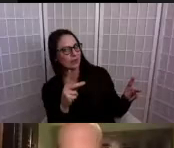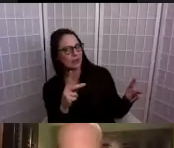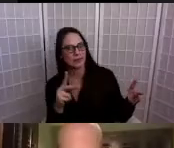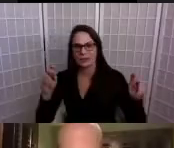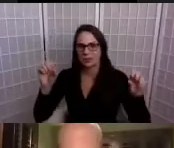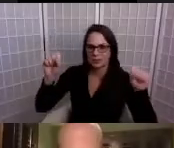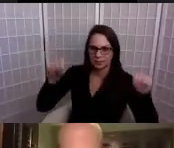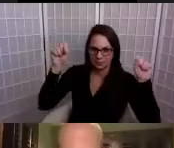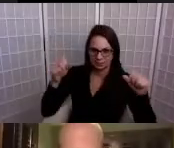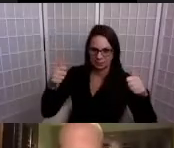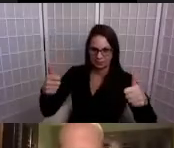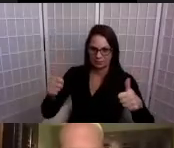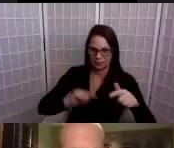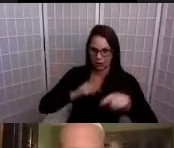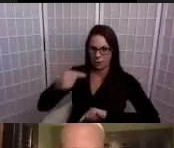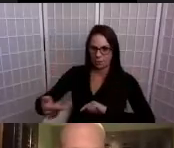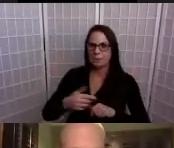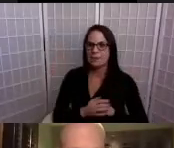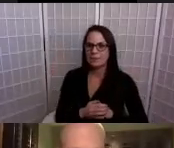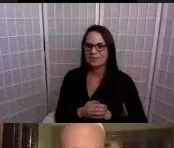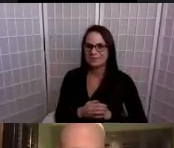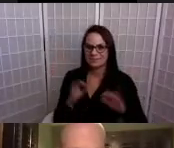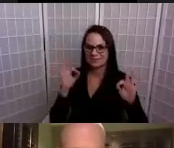he's up. Great. Okay, perfect.